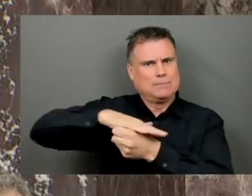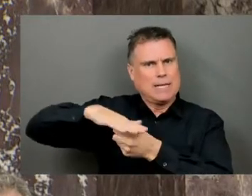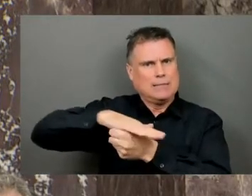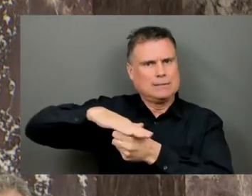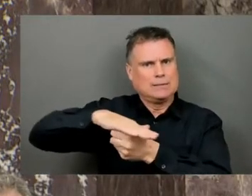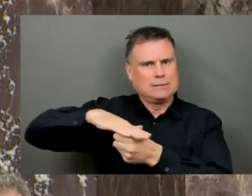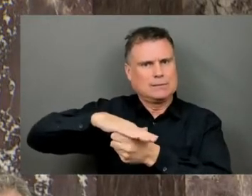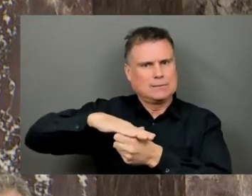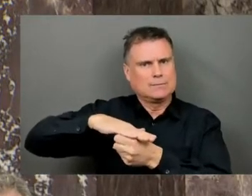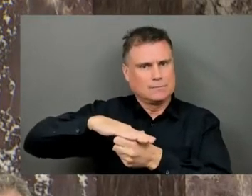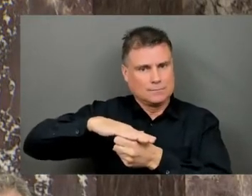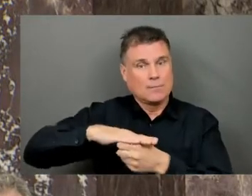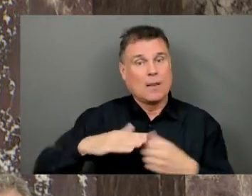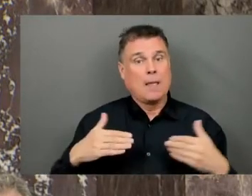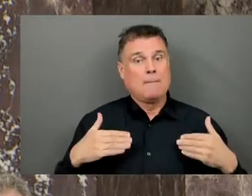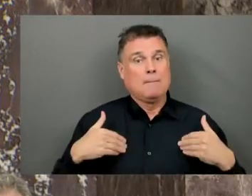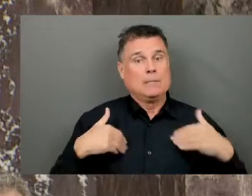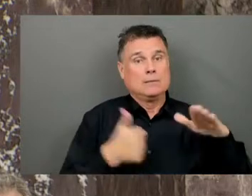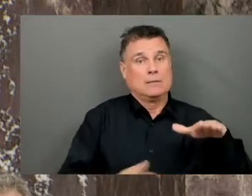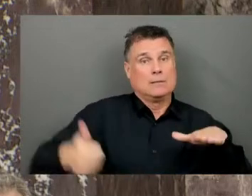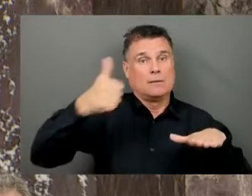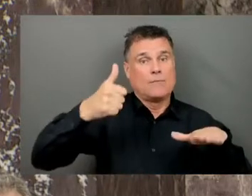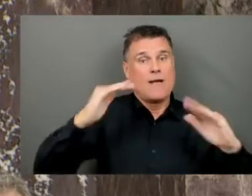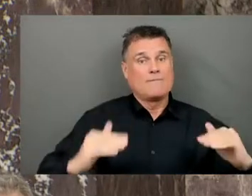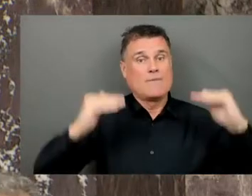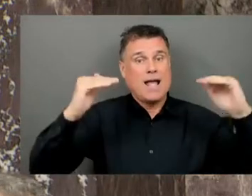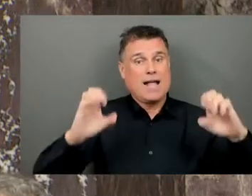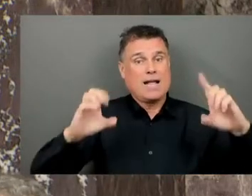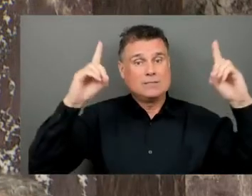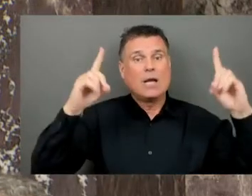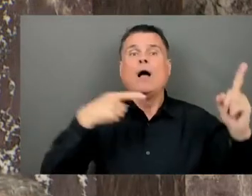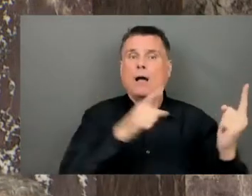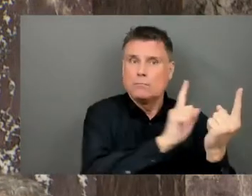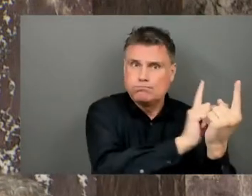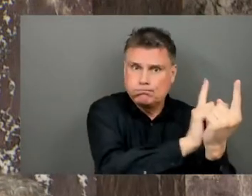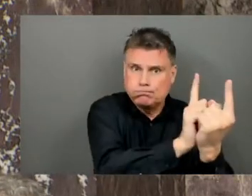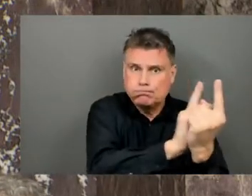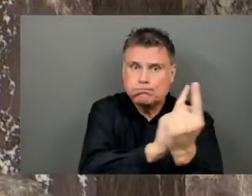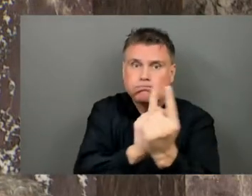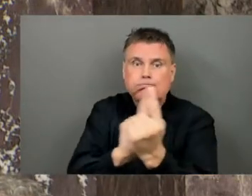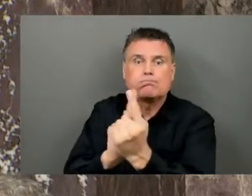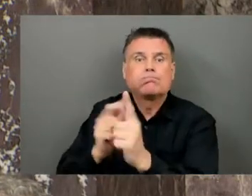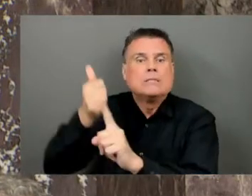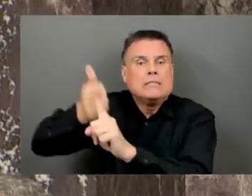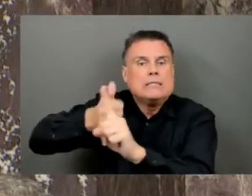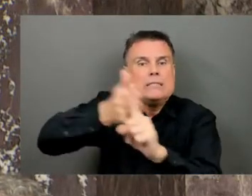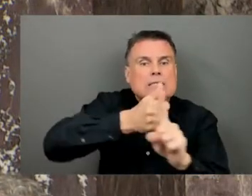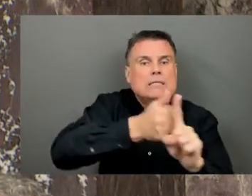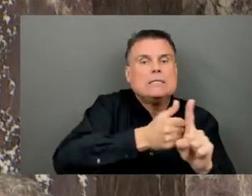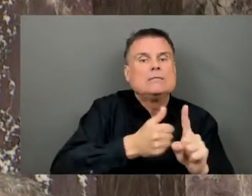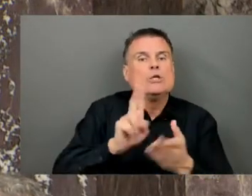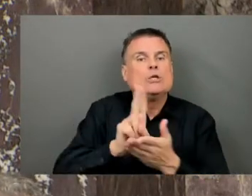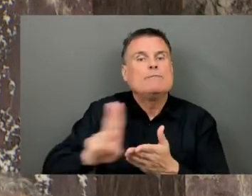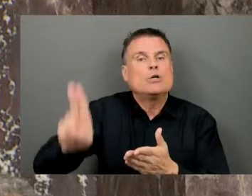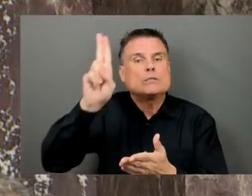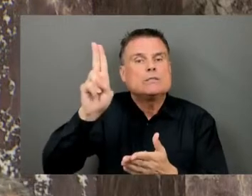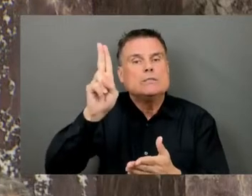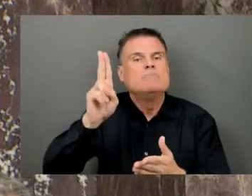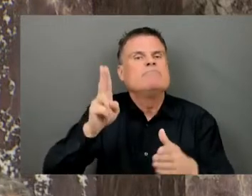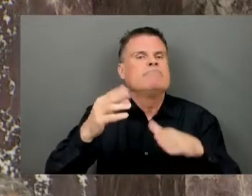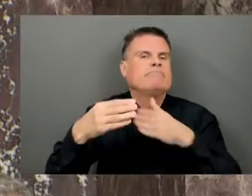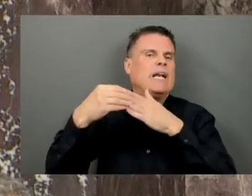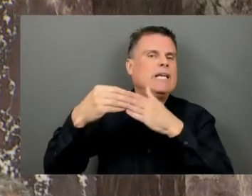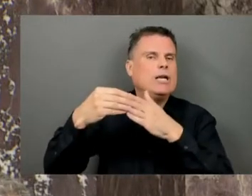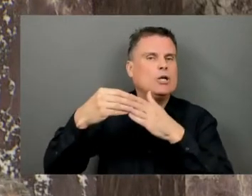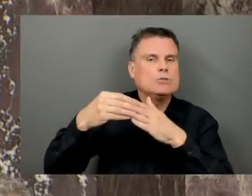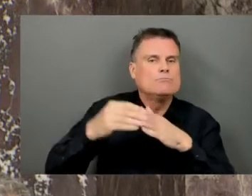every single university, meeting with the leadership on ensuring that they're putting in plans to make sure that